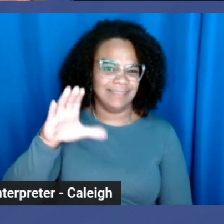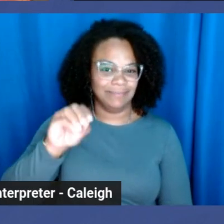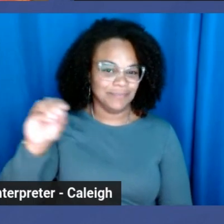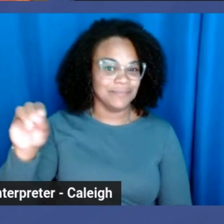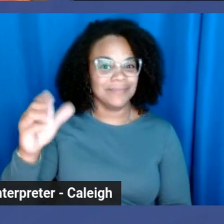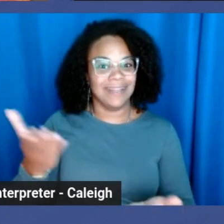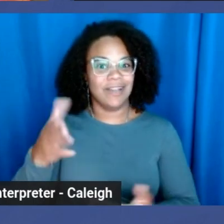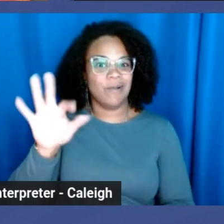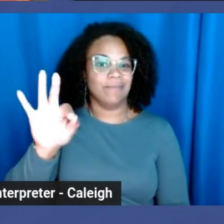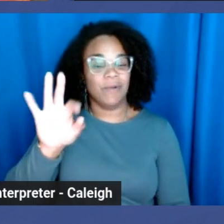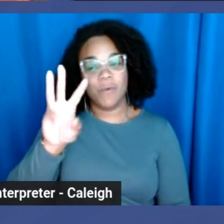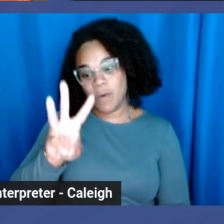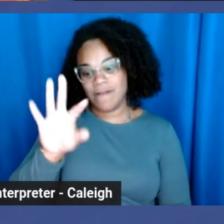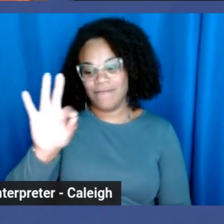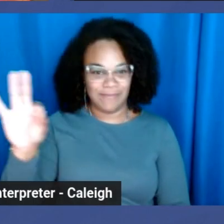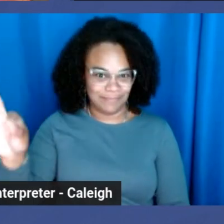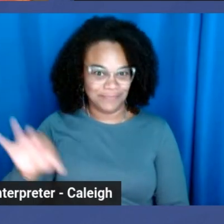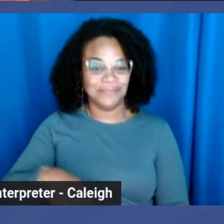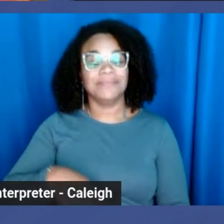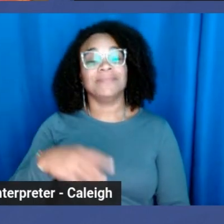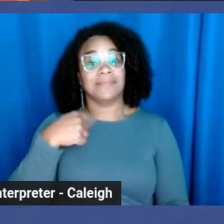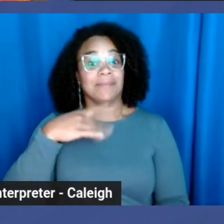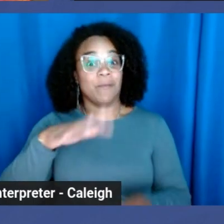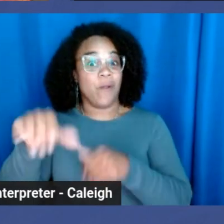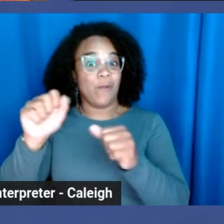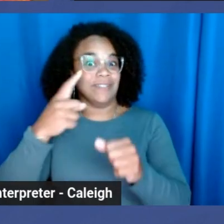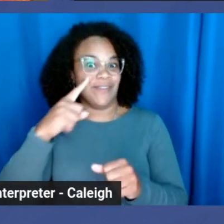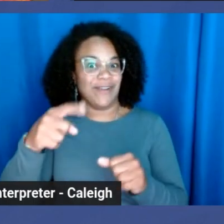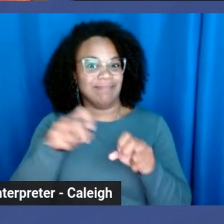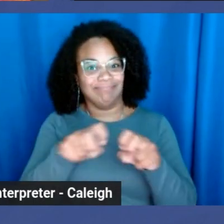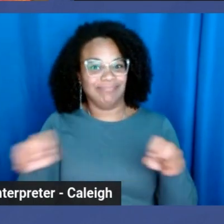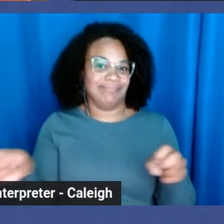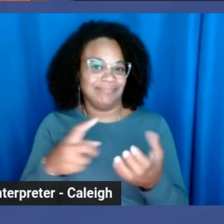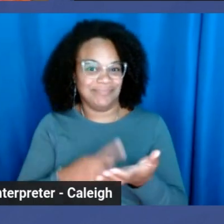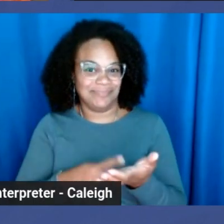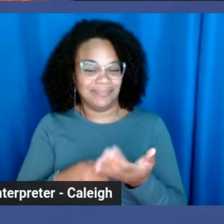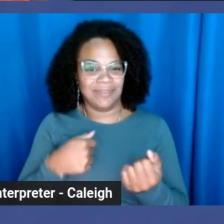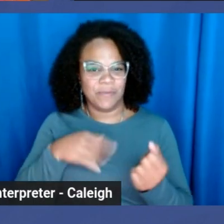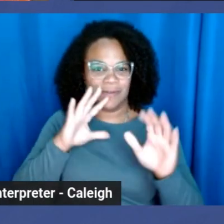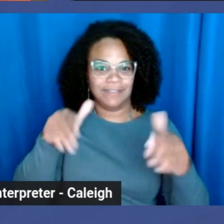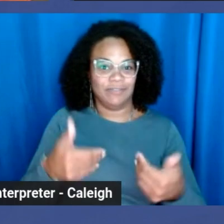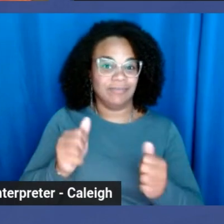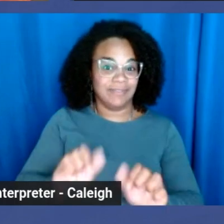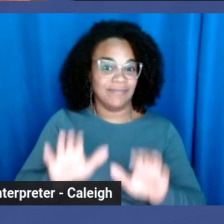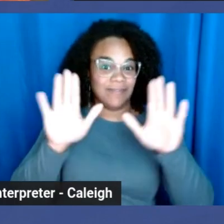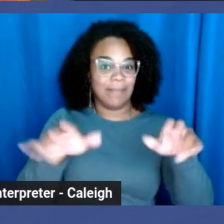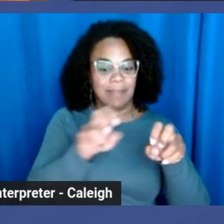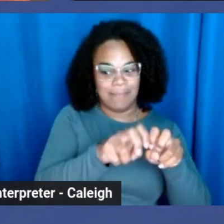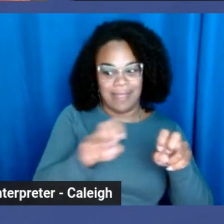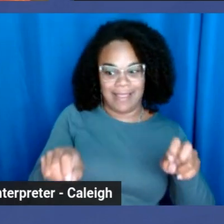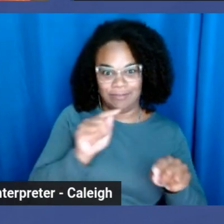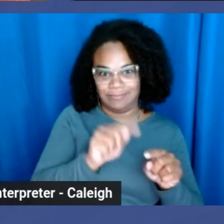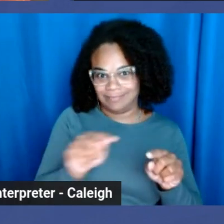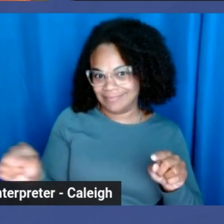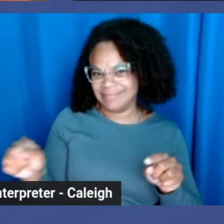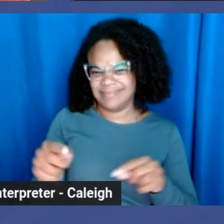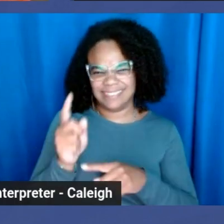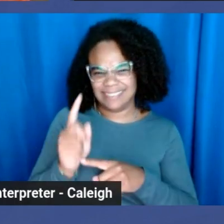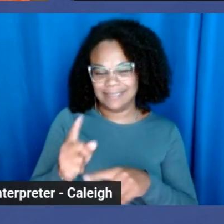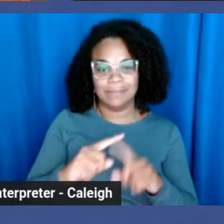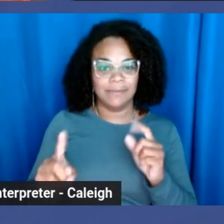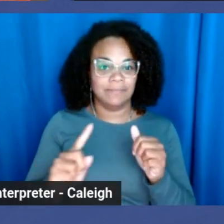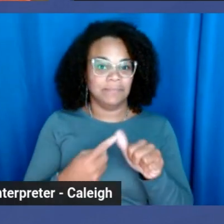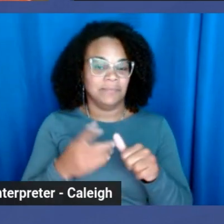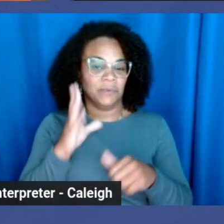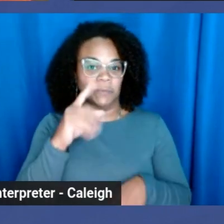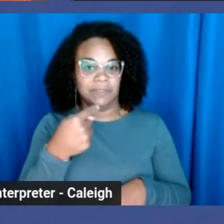Foundation, and your host for this panel. I'm going to introduce my fabulous panelists in just a second, but I will just